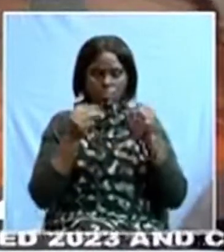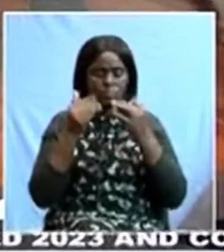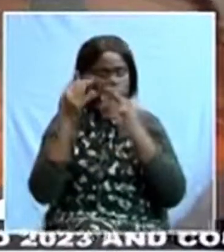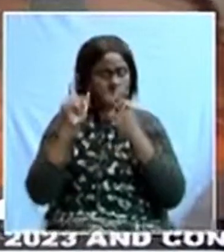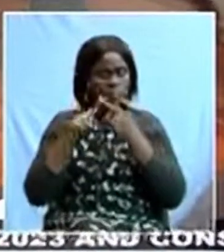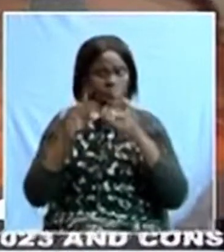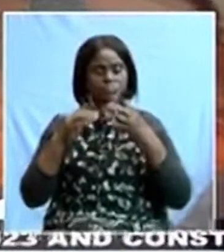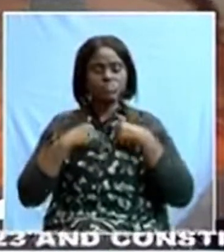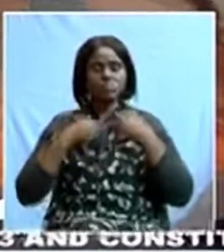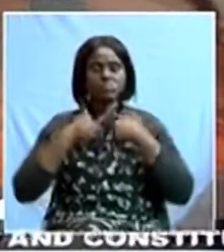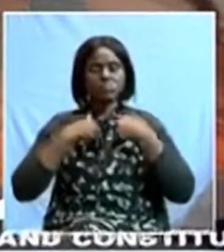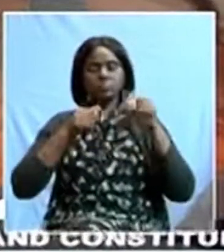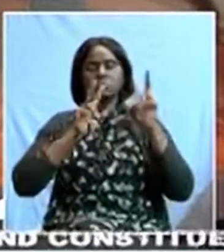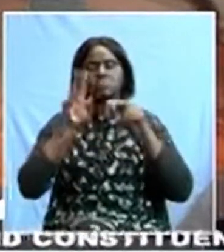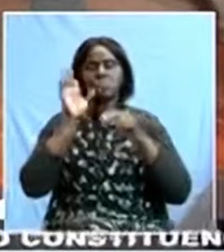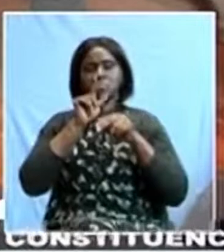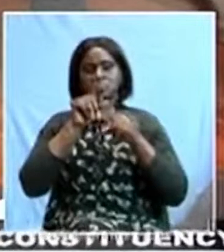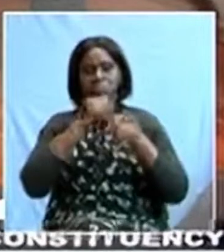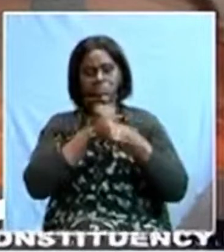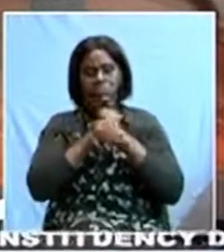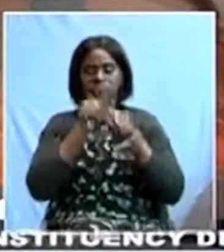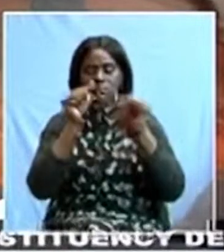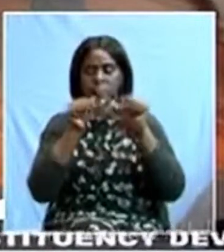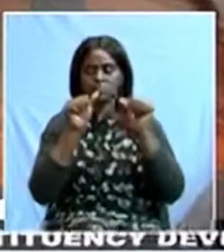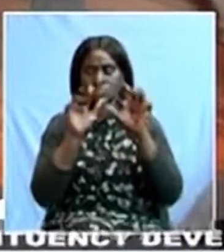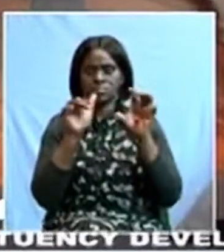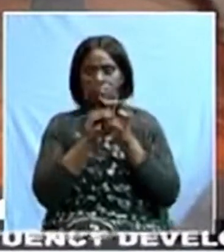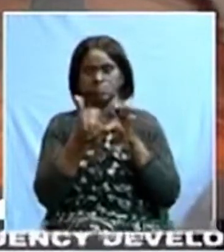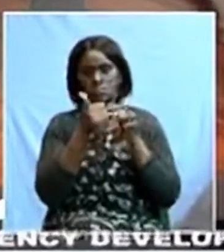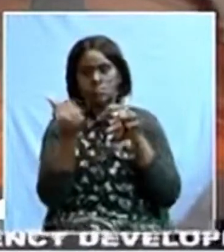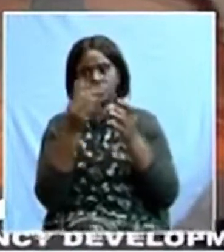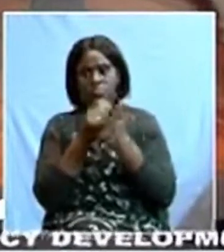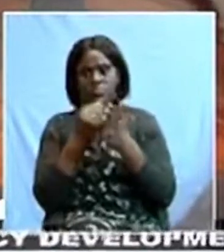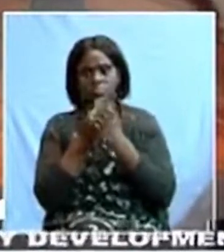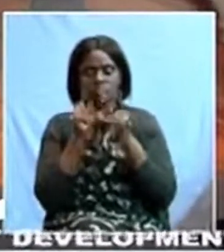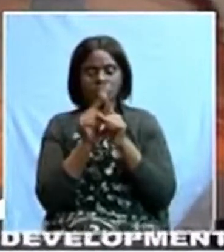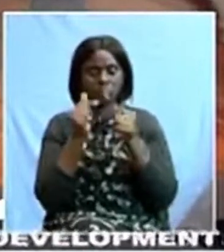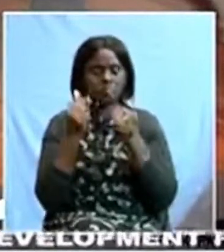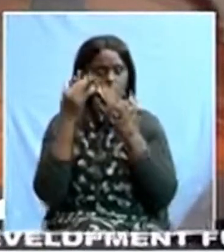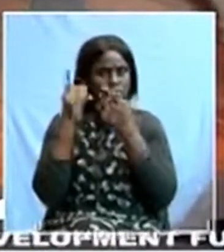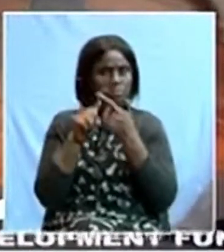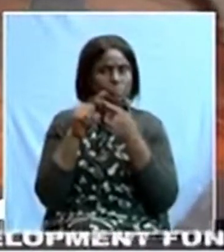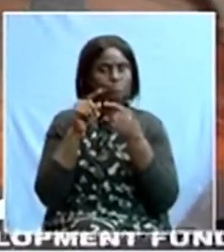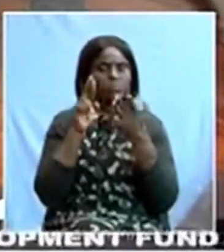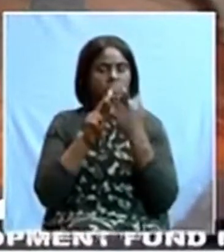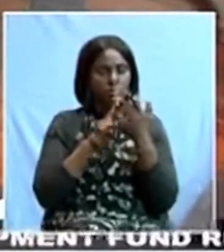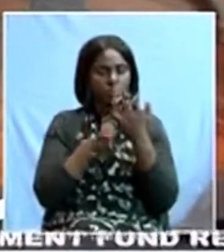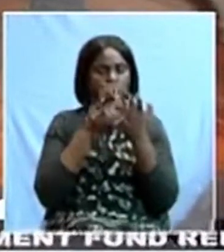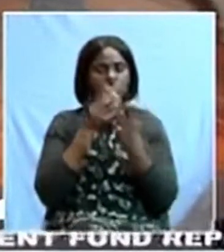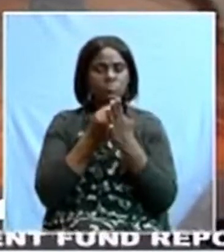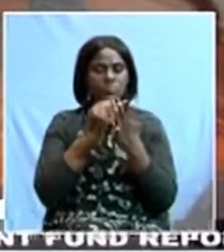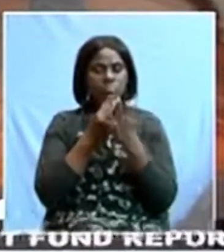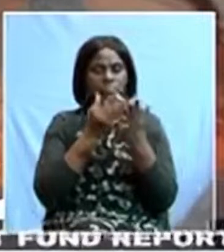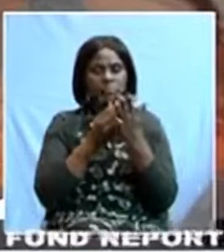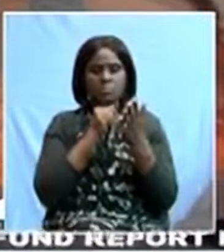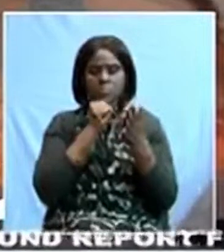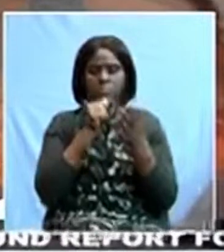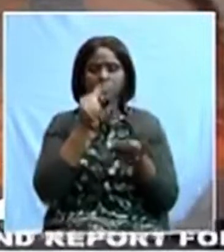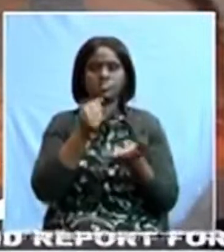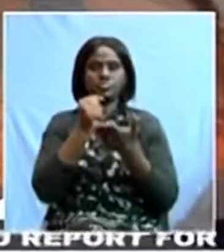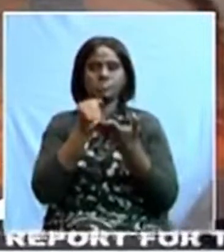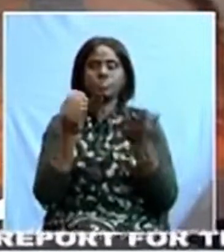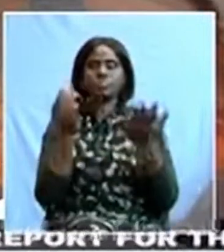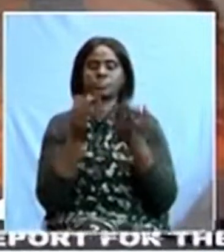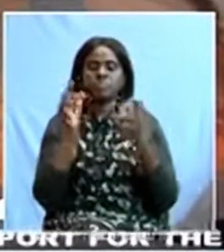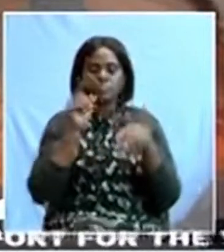to acknowledge the observation made by the auditors on other grants and wish to report that the amount was not budgeted